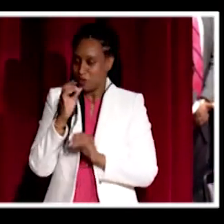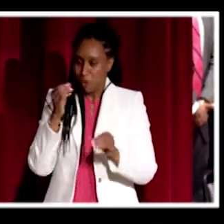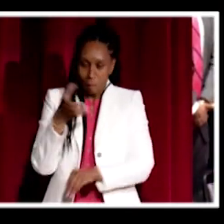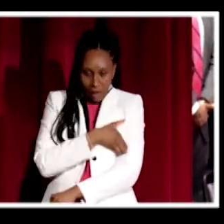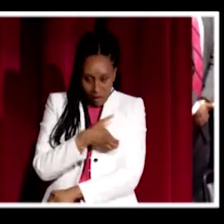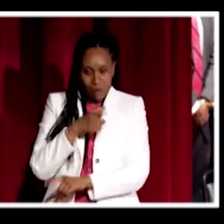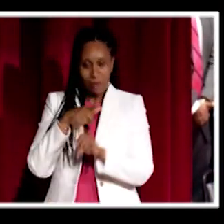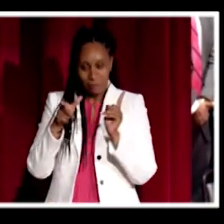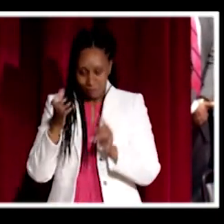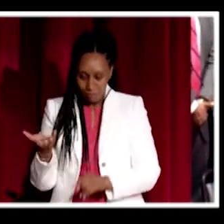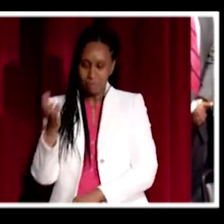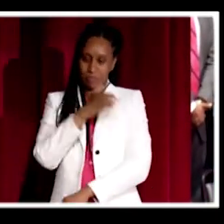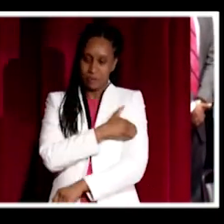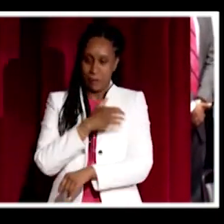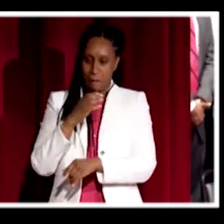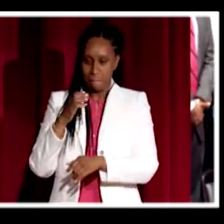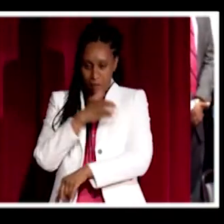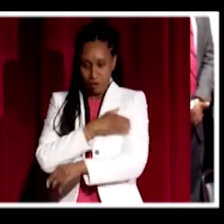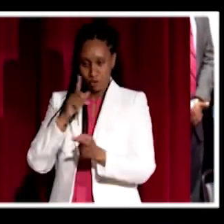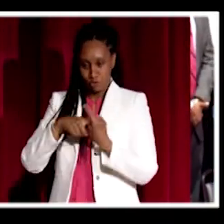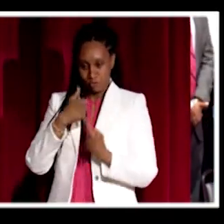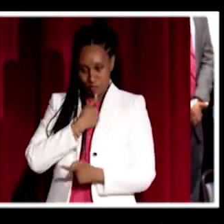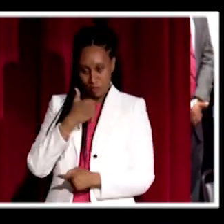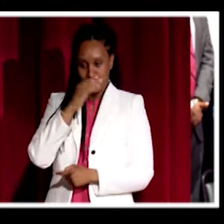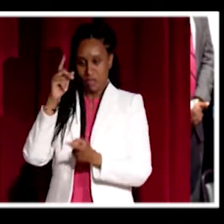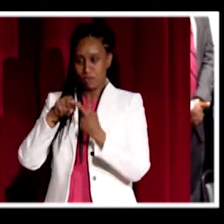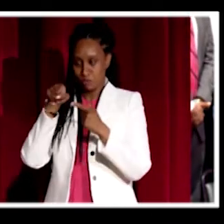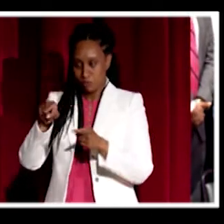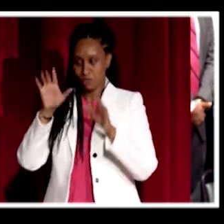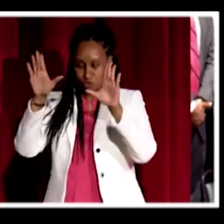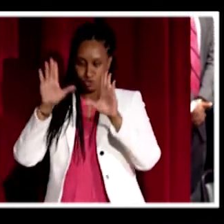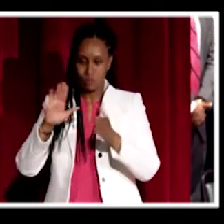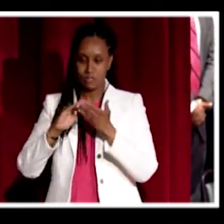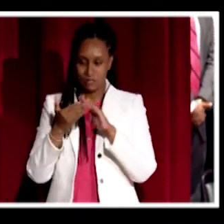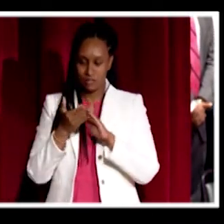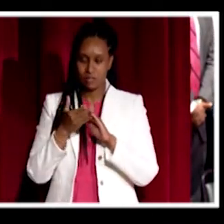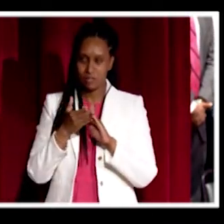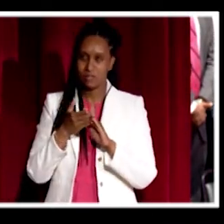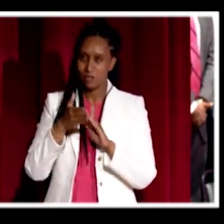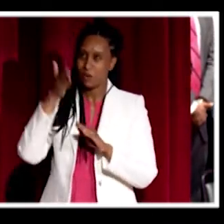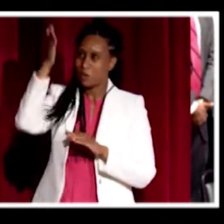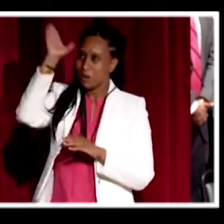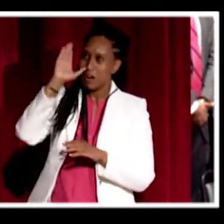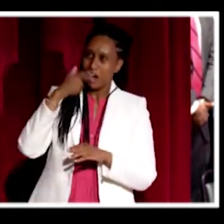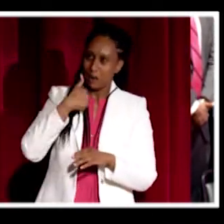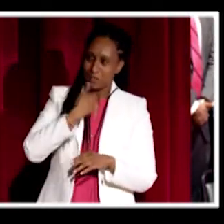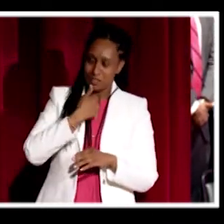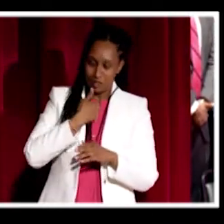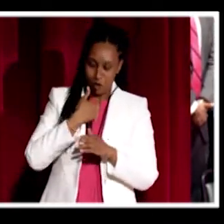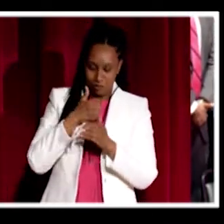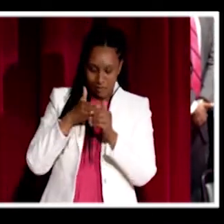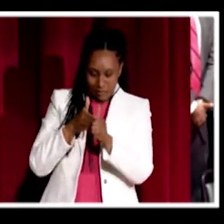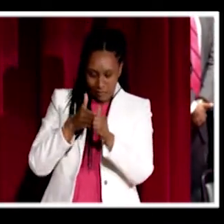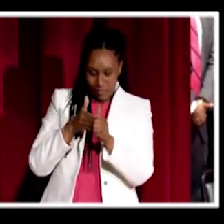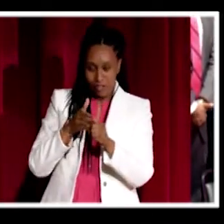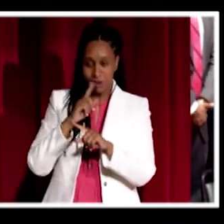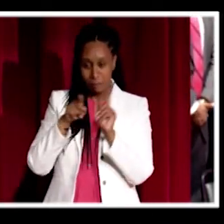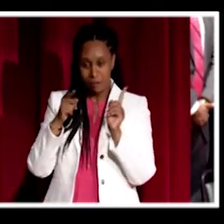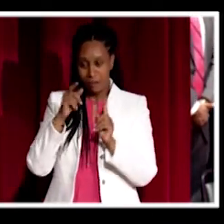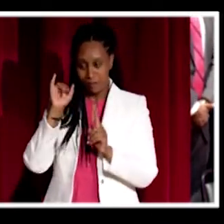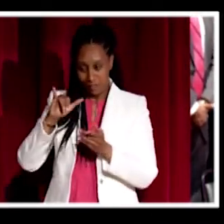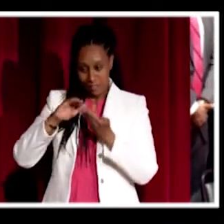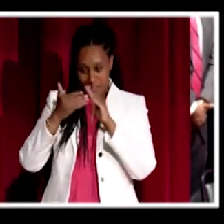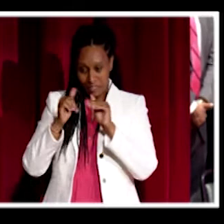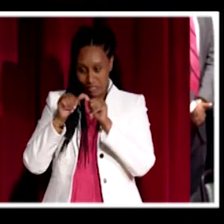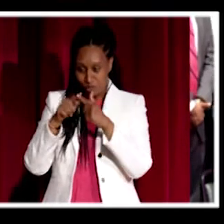themselves, but also to this great city. Almighty God, a young leader myself, as our city continues to grow and become